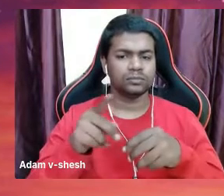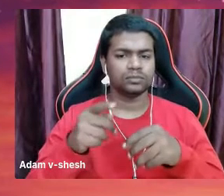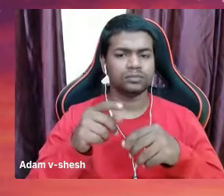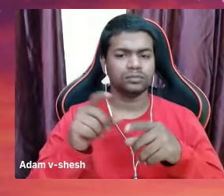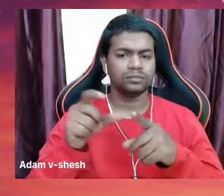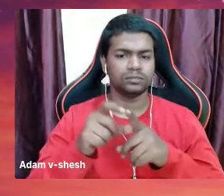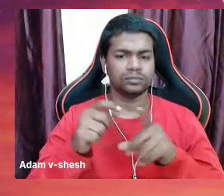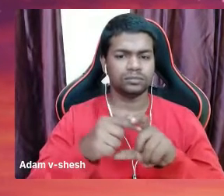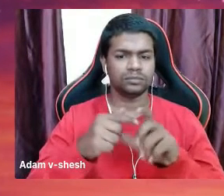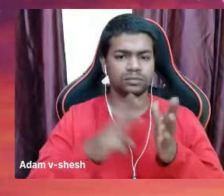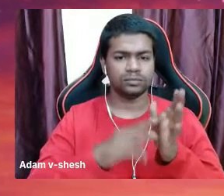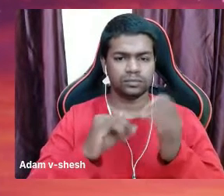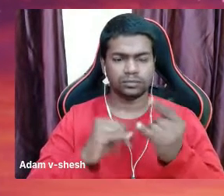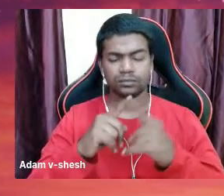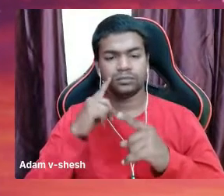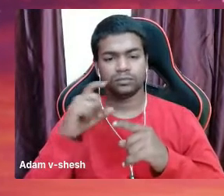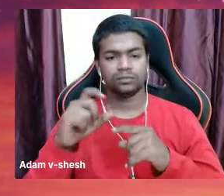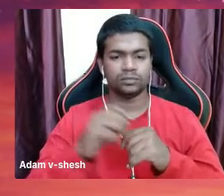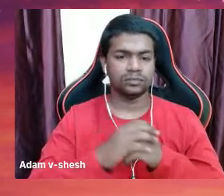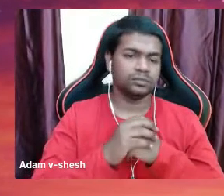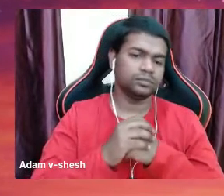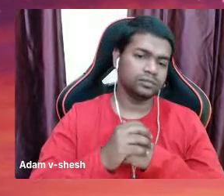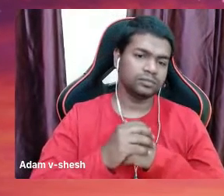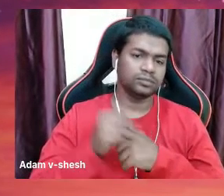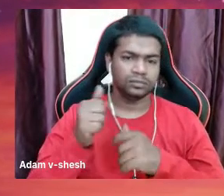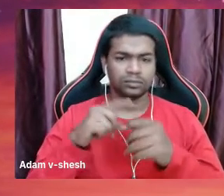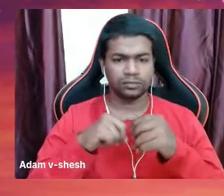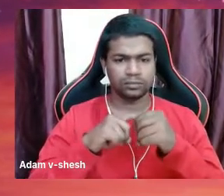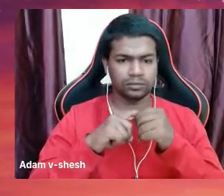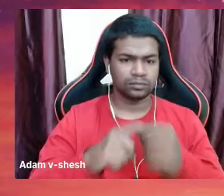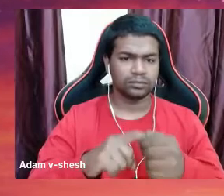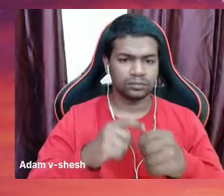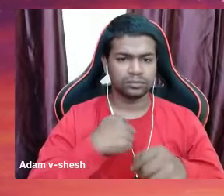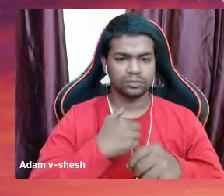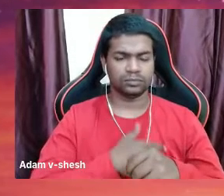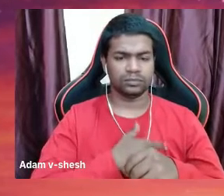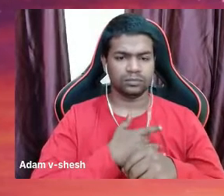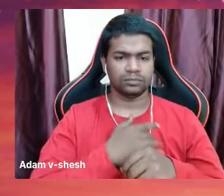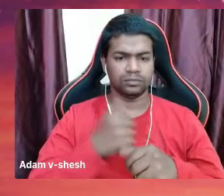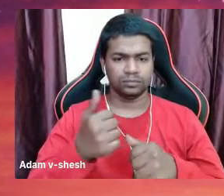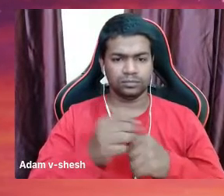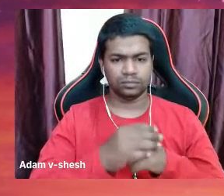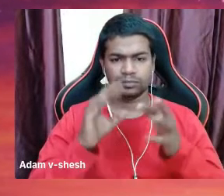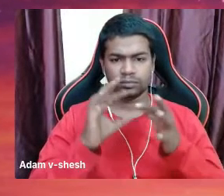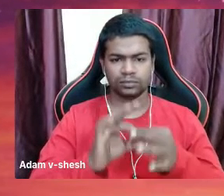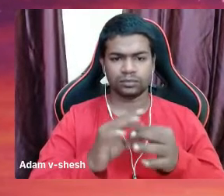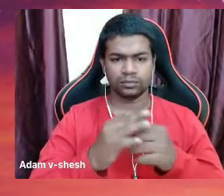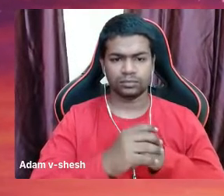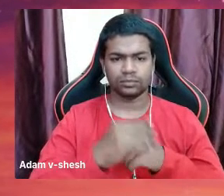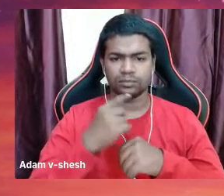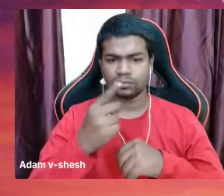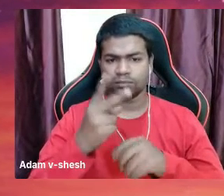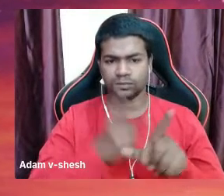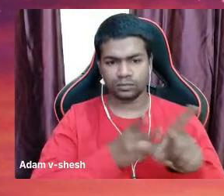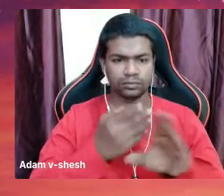domestic capital more? Yeah, it's a great question, Anirudh, and I feel this question was even more relevant, let's say, about 2 years